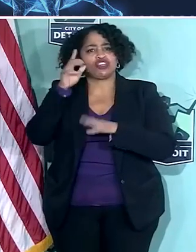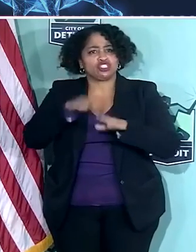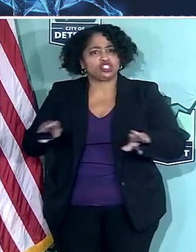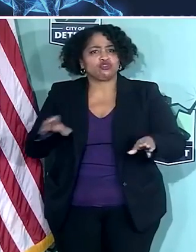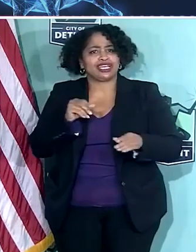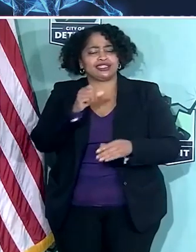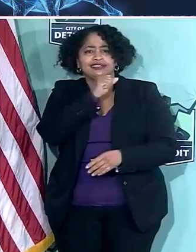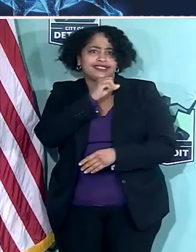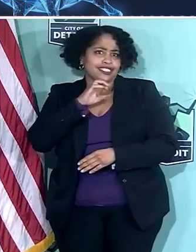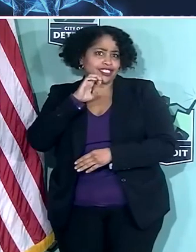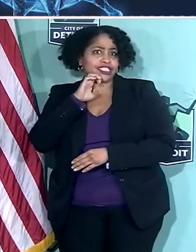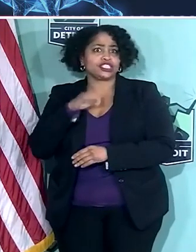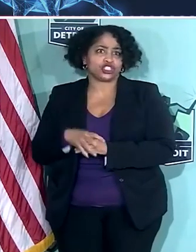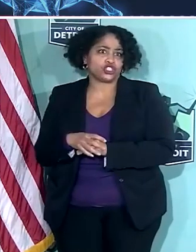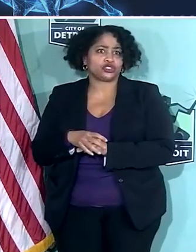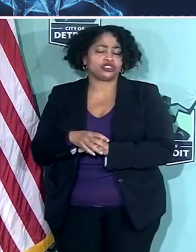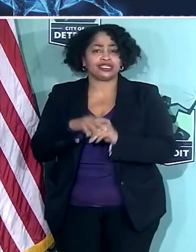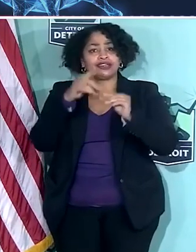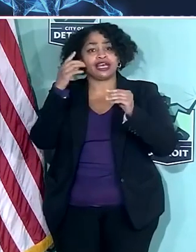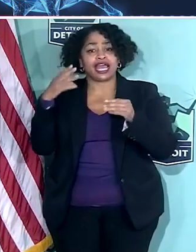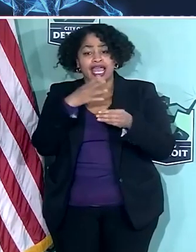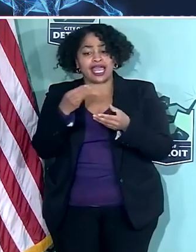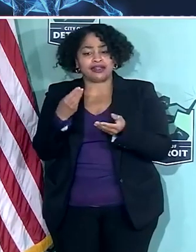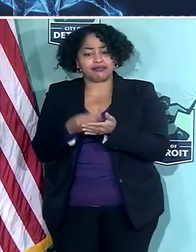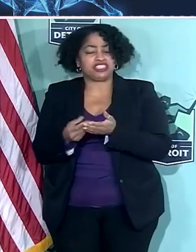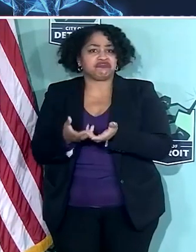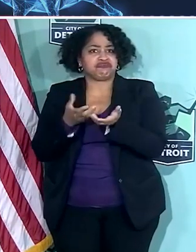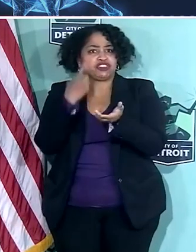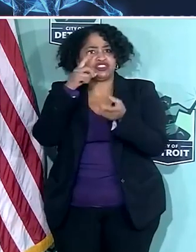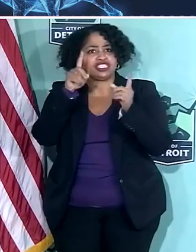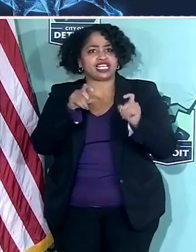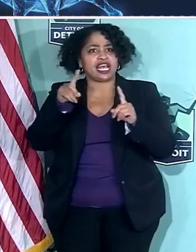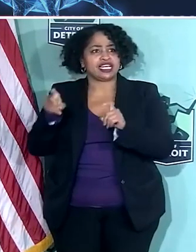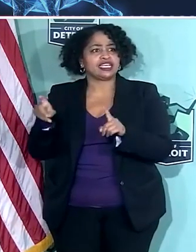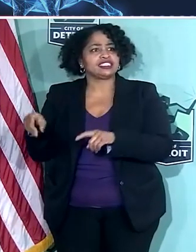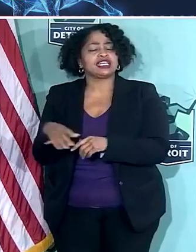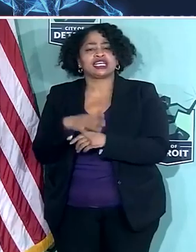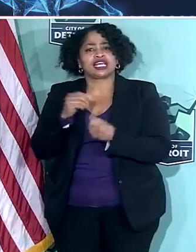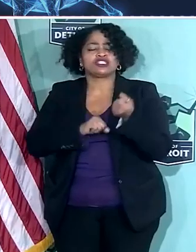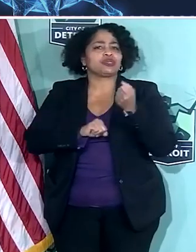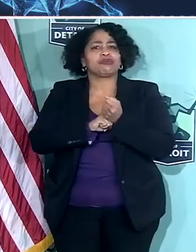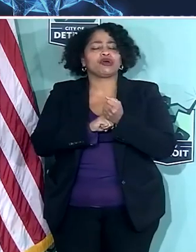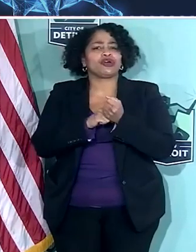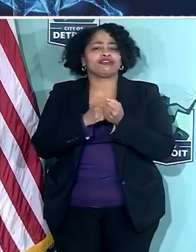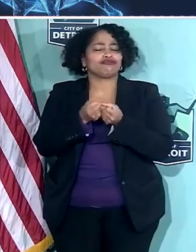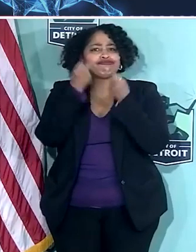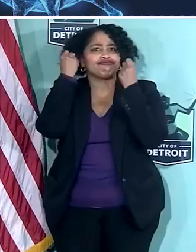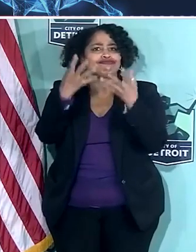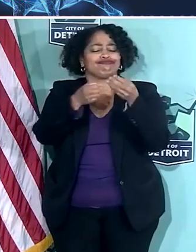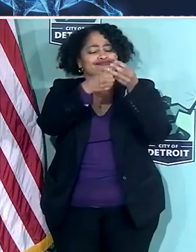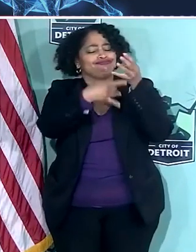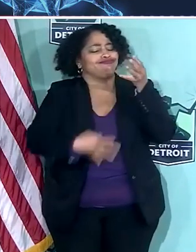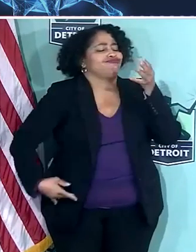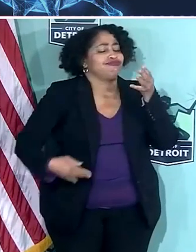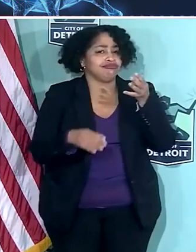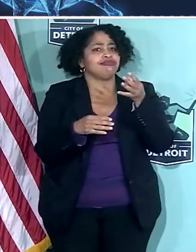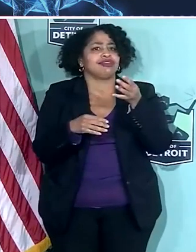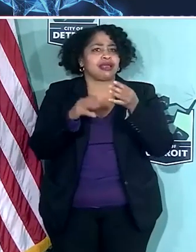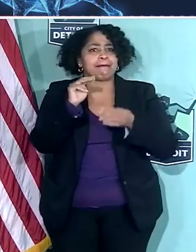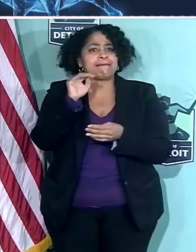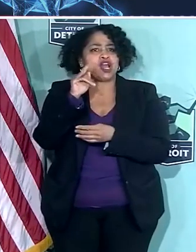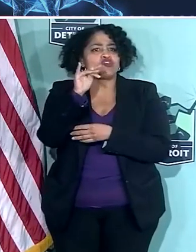seniors. They're doing it for testing and contact tracing. They're doing it to support a number of minority business ventures.